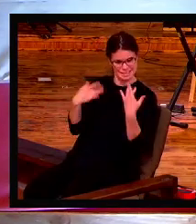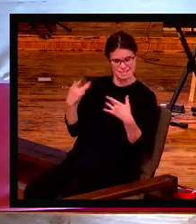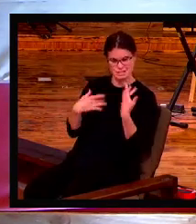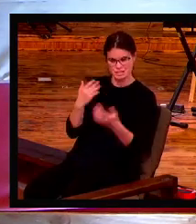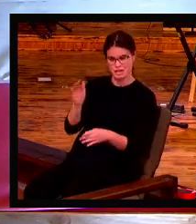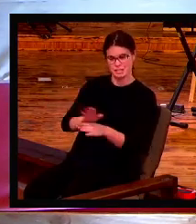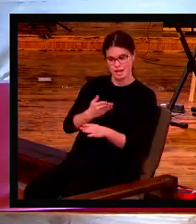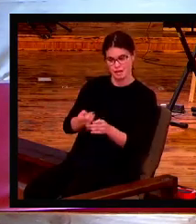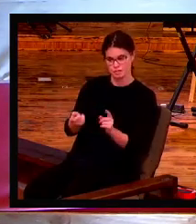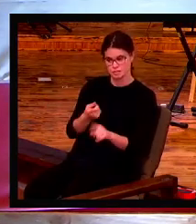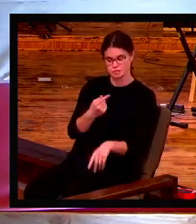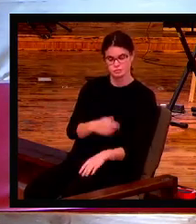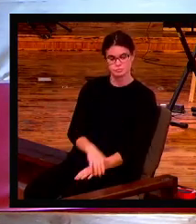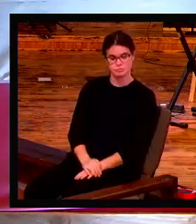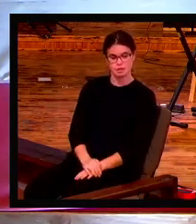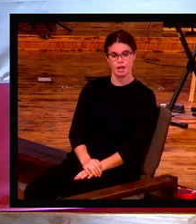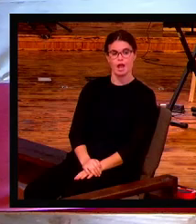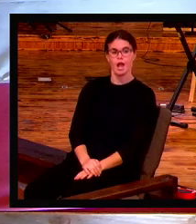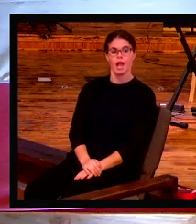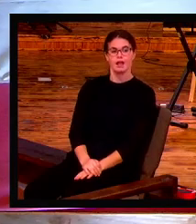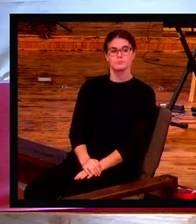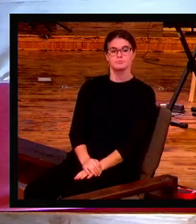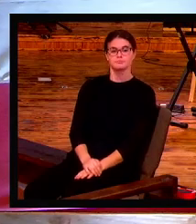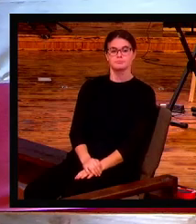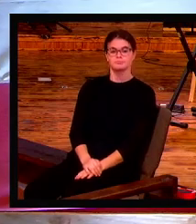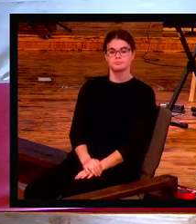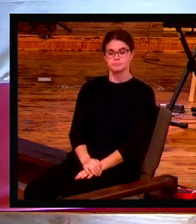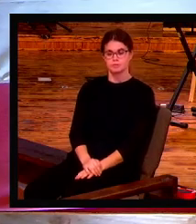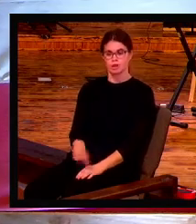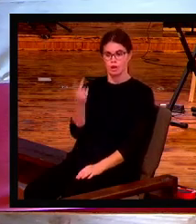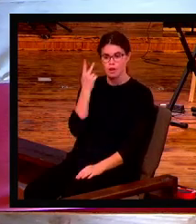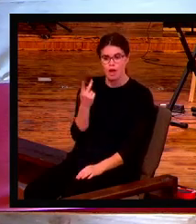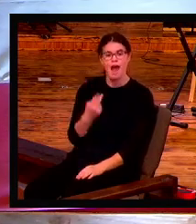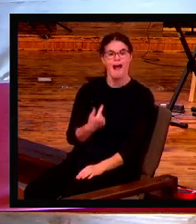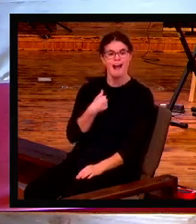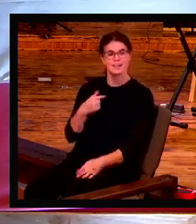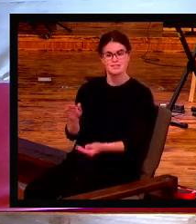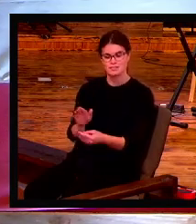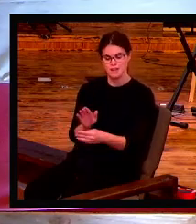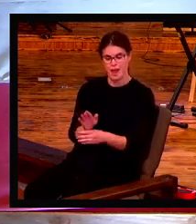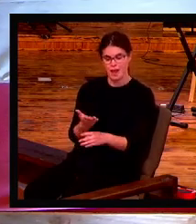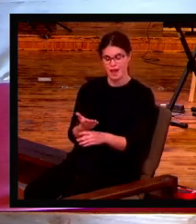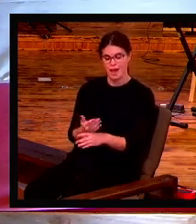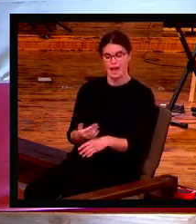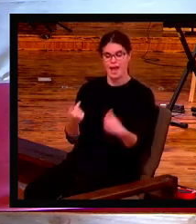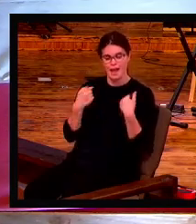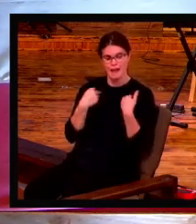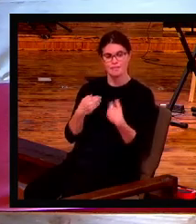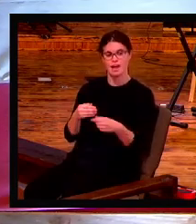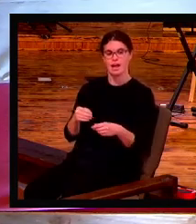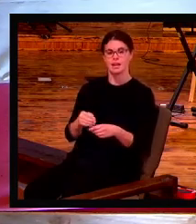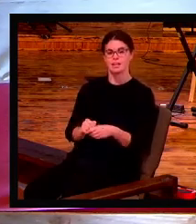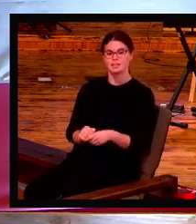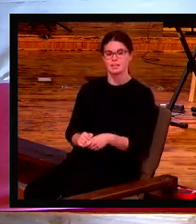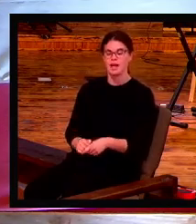He told it to his brothers and said, behold, I have dreamed another dream. Behold, the sun, the moon, 11 stars are bowing down to me.